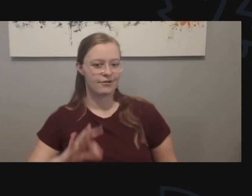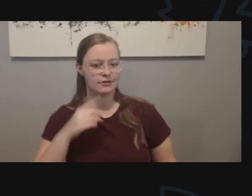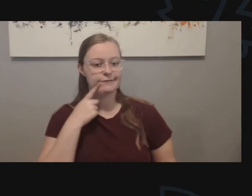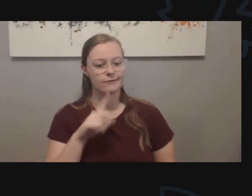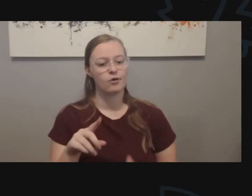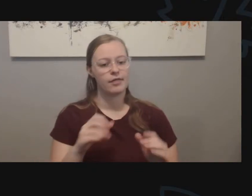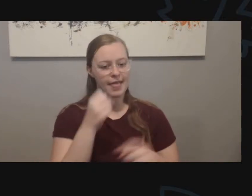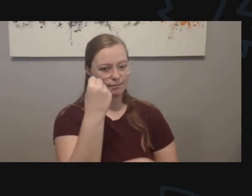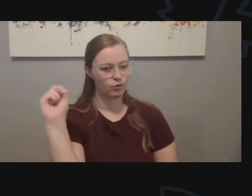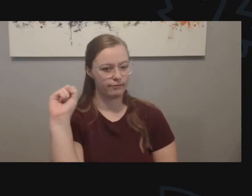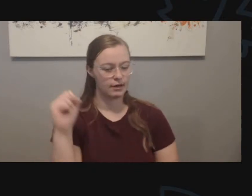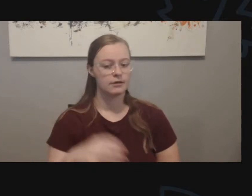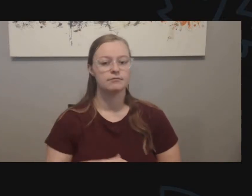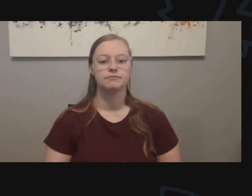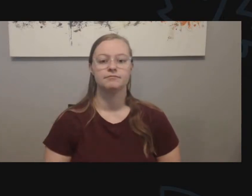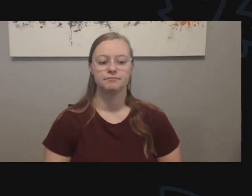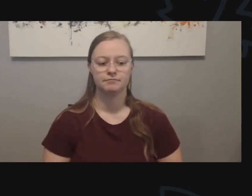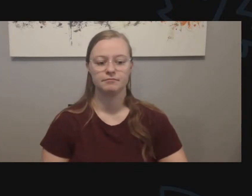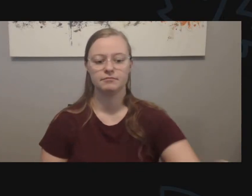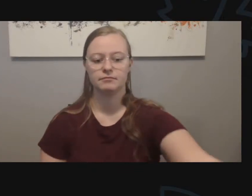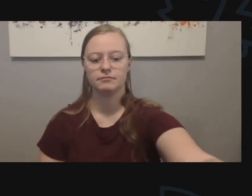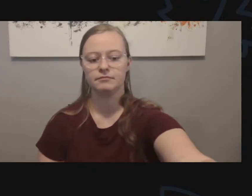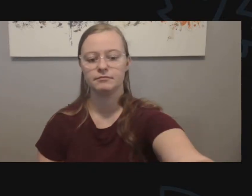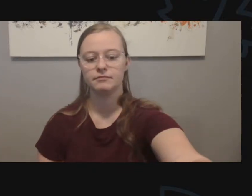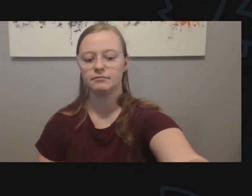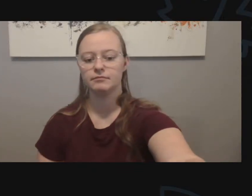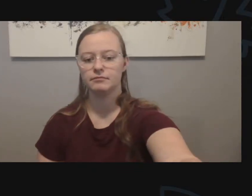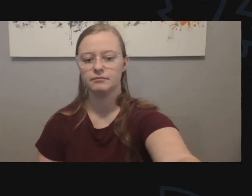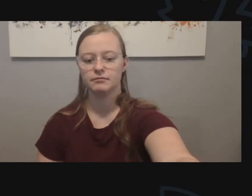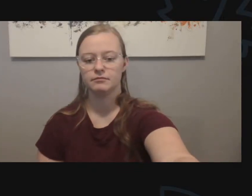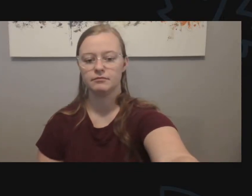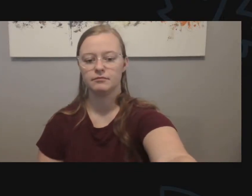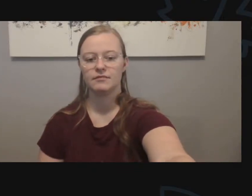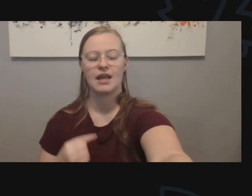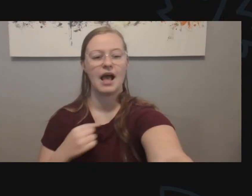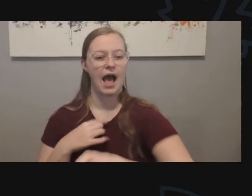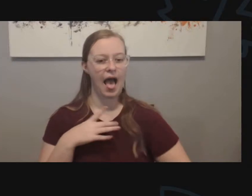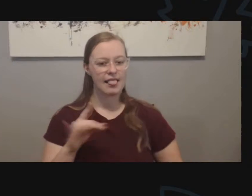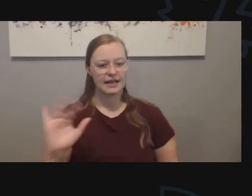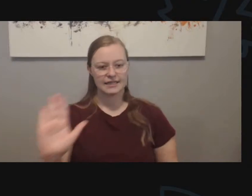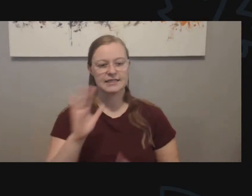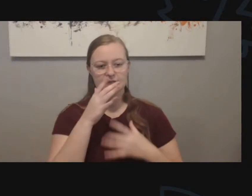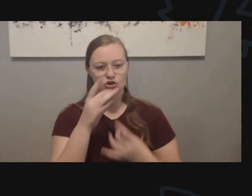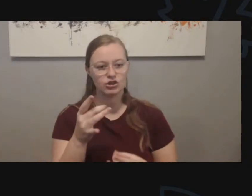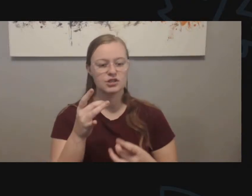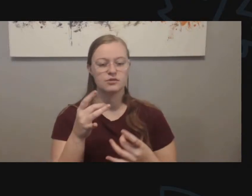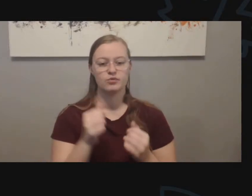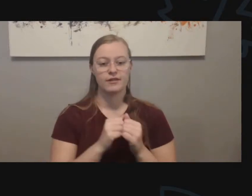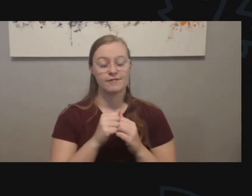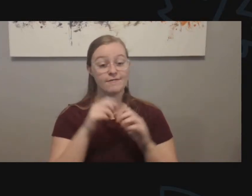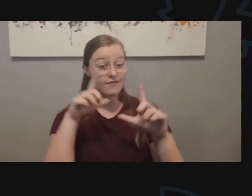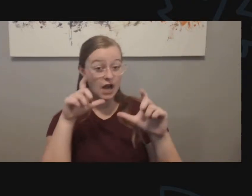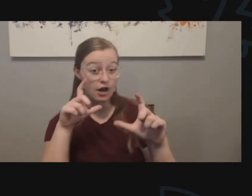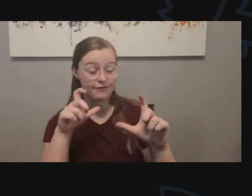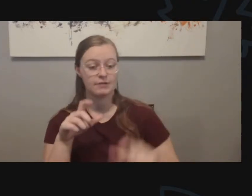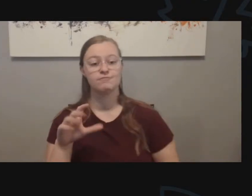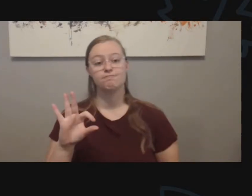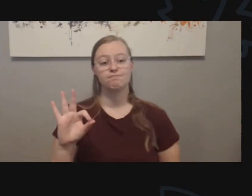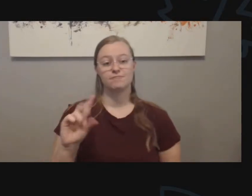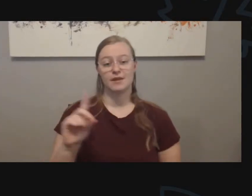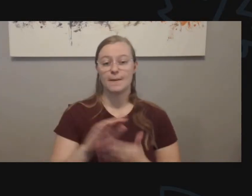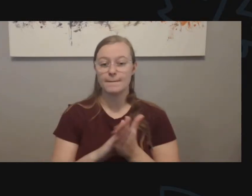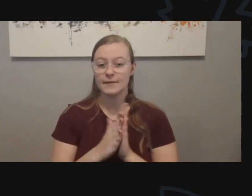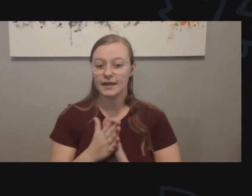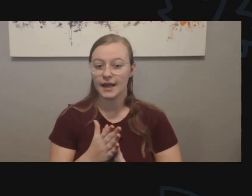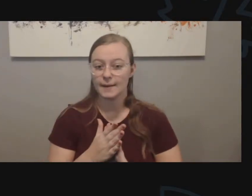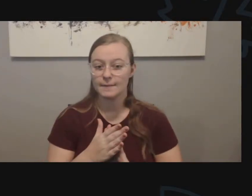aspects of his quest for attention was his interest in the new world of photography. Douglass became the most photographed 19th